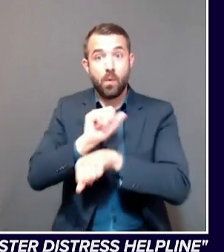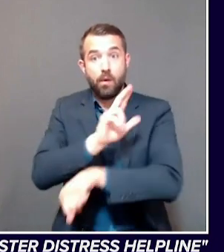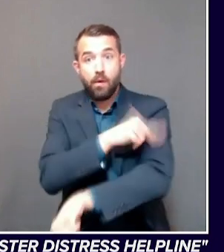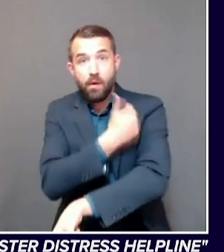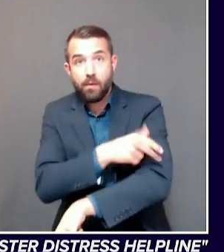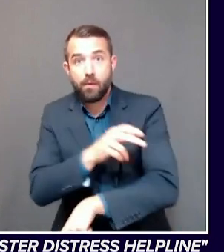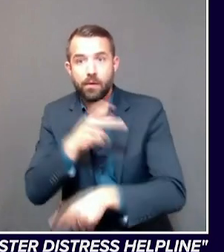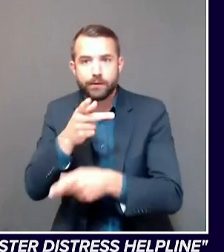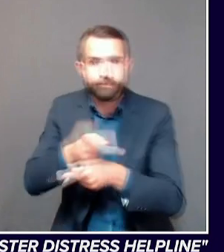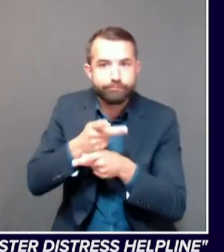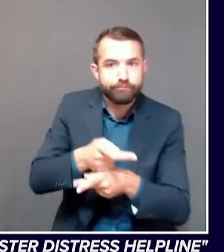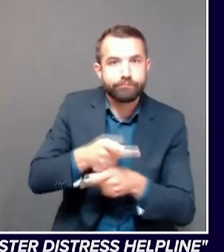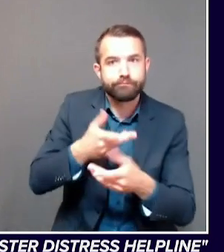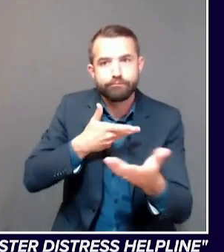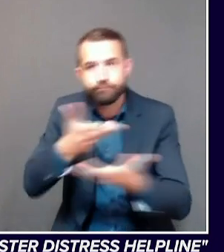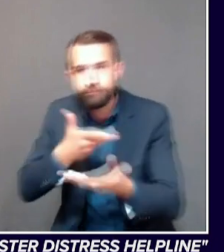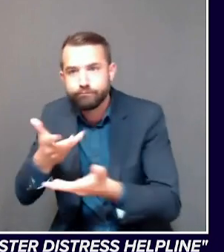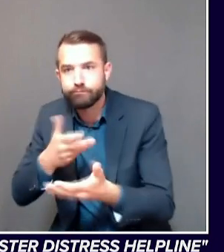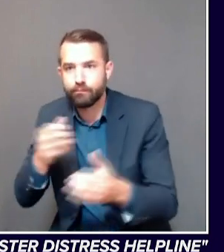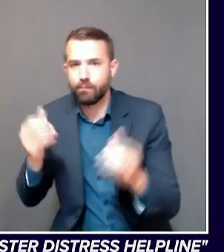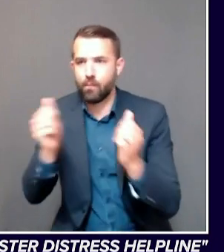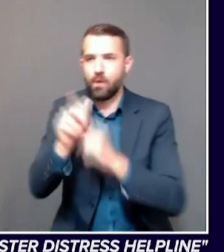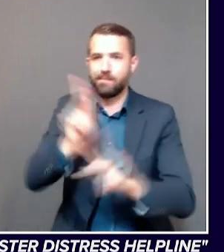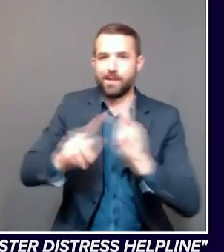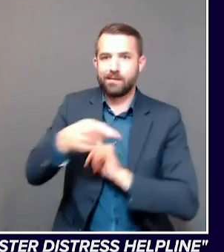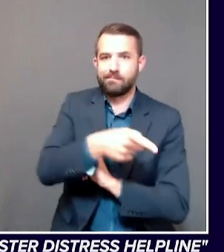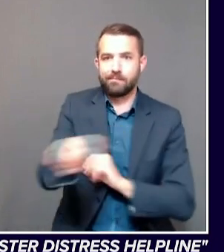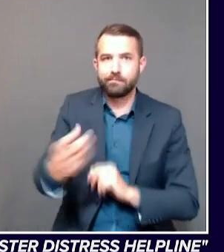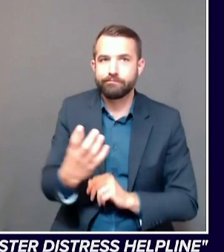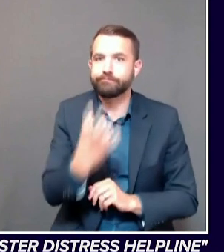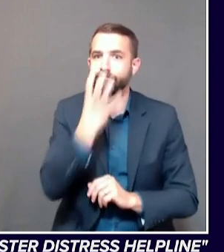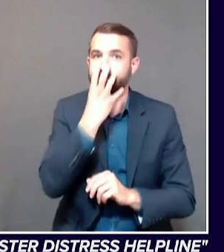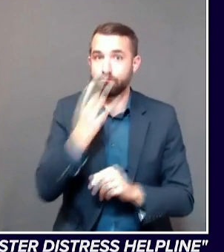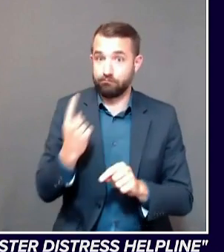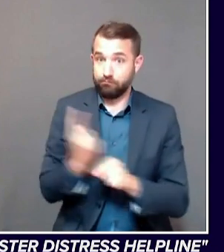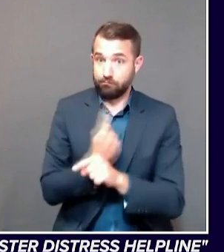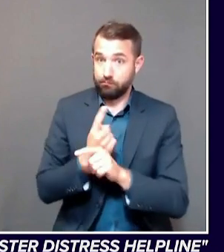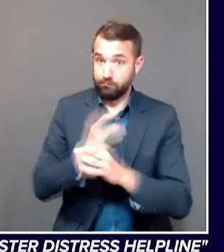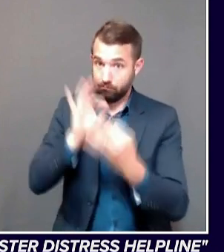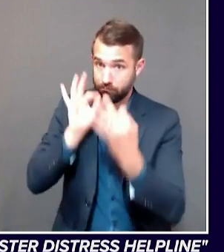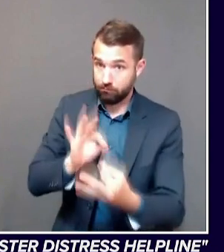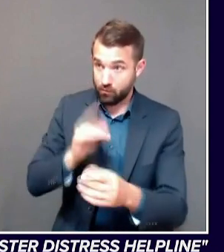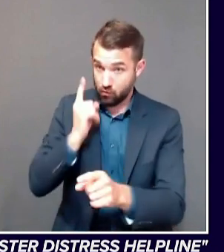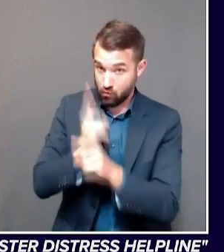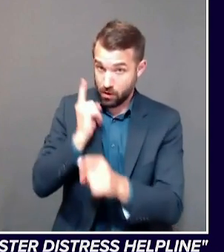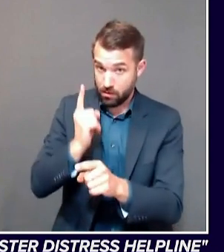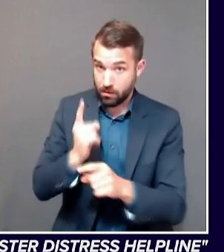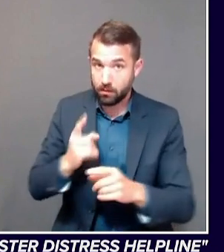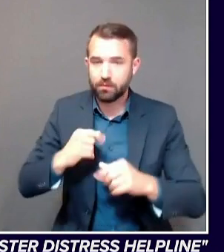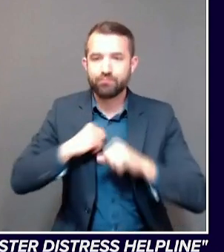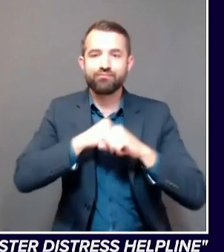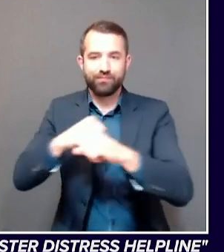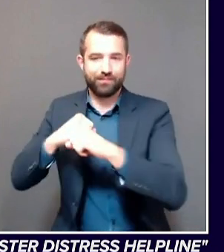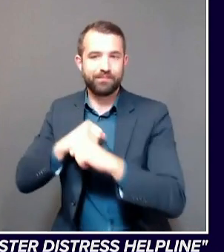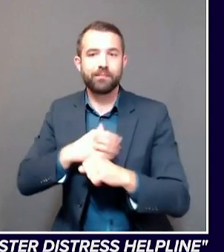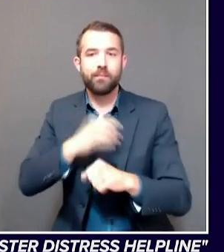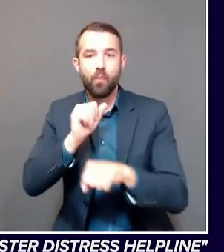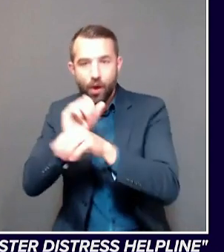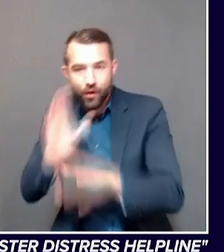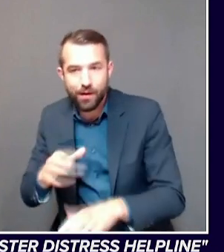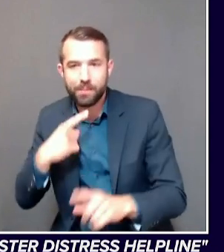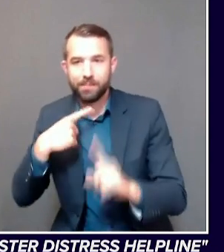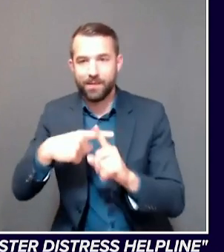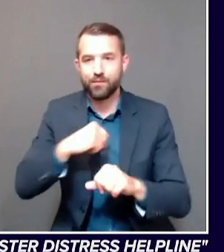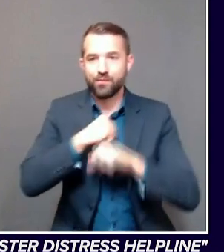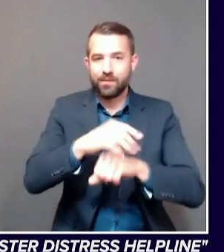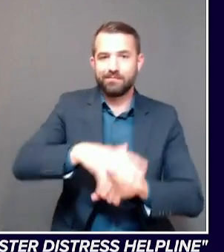locations taking care of Maine people. Our colleagues at the National Guard have, over the past several weeks, undertaken